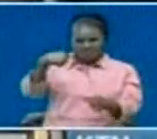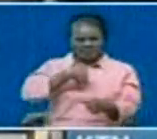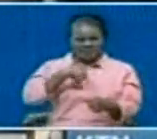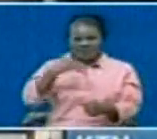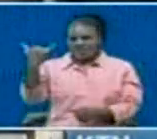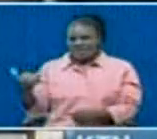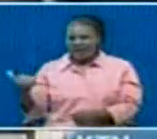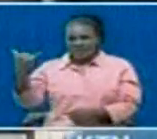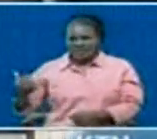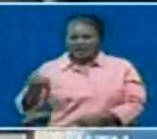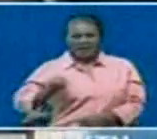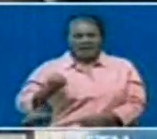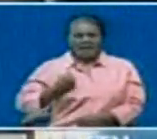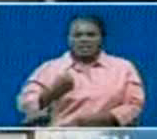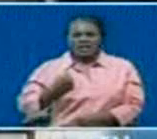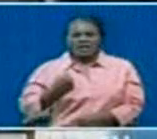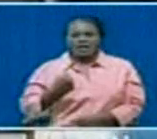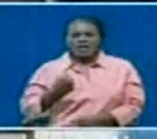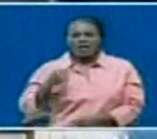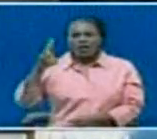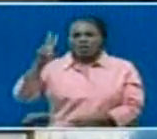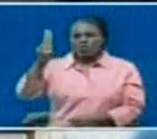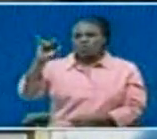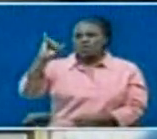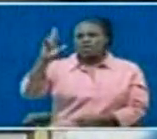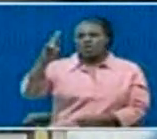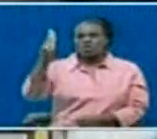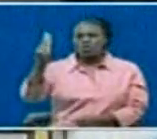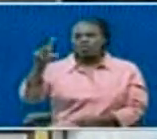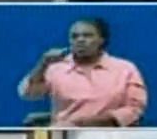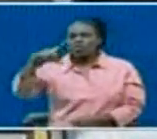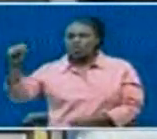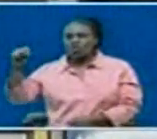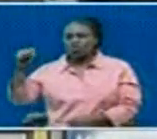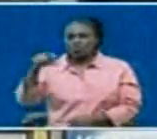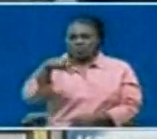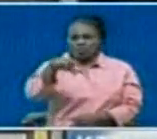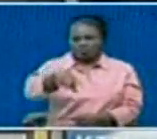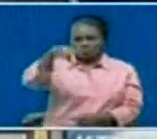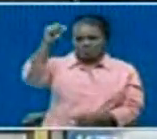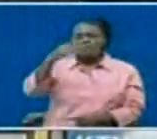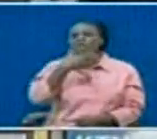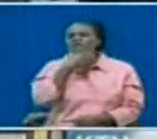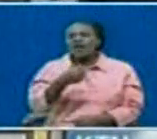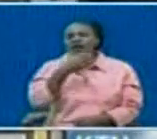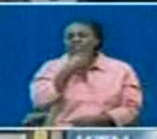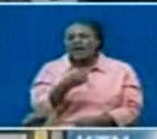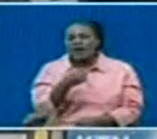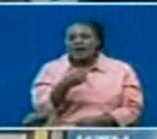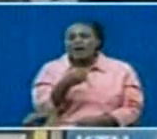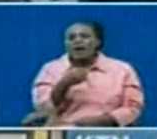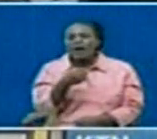this young girl in Ruiru, who is told to go and pick out the father of her boy, who